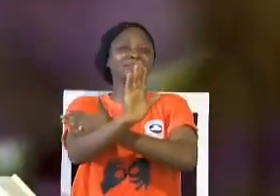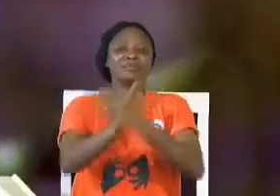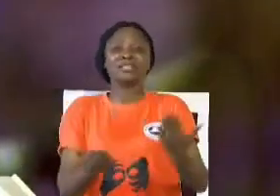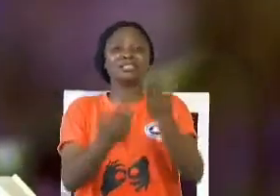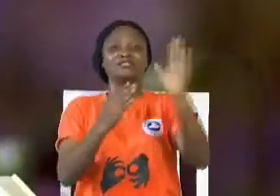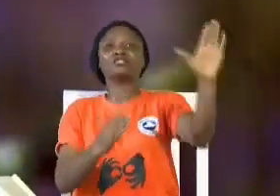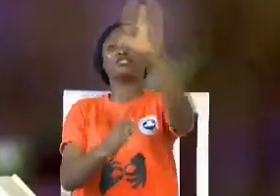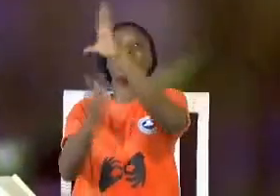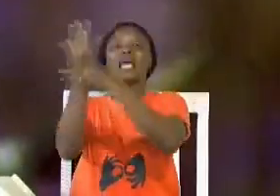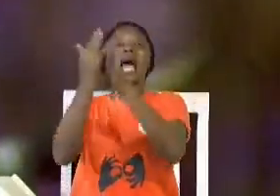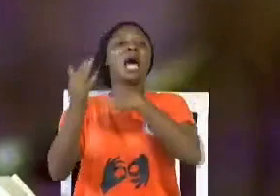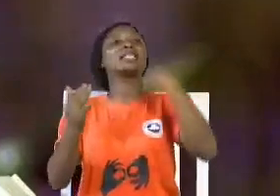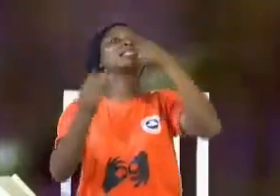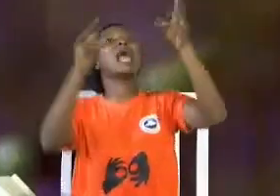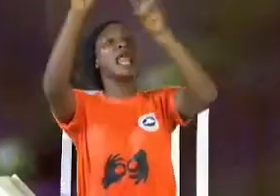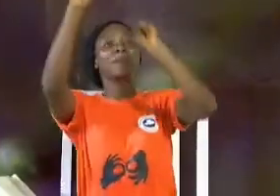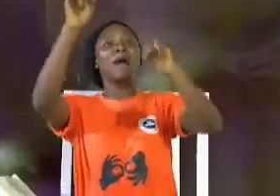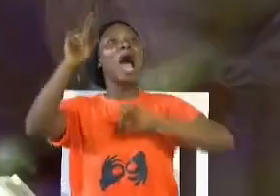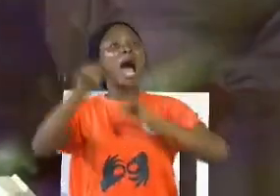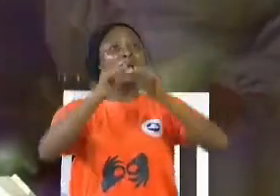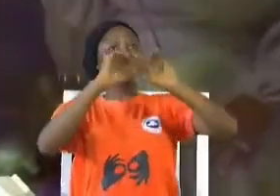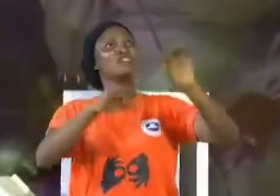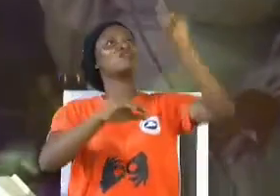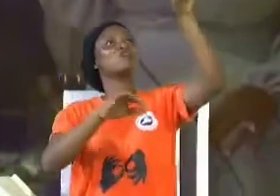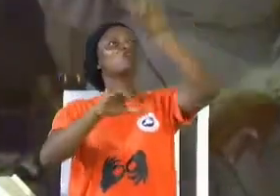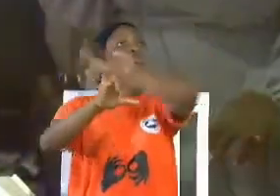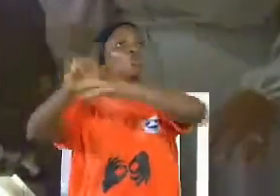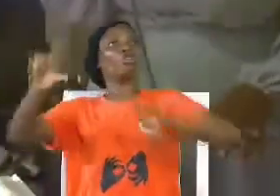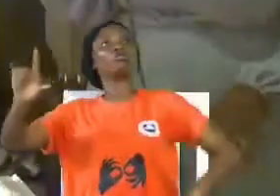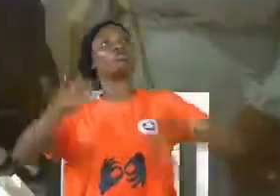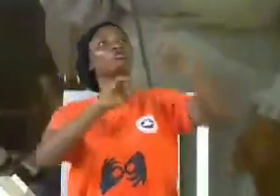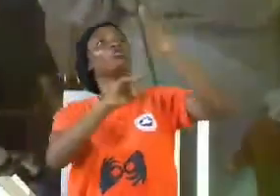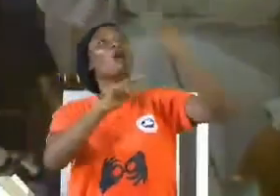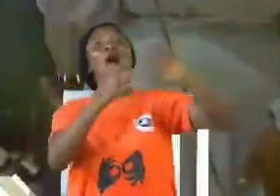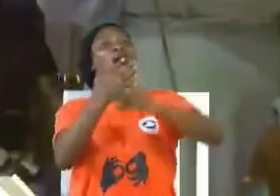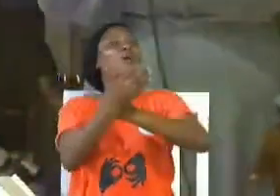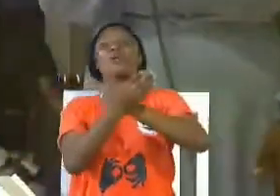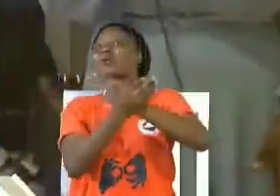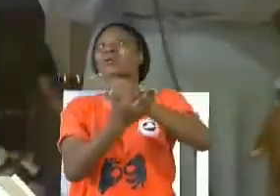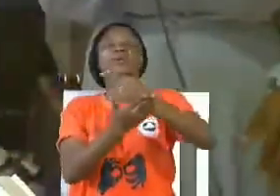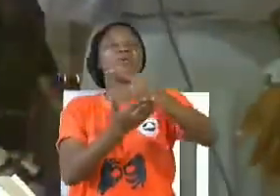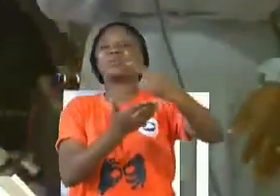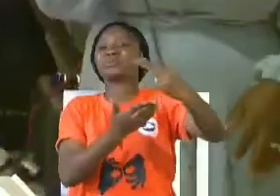Lift your hands and tell him, I bless you, Lord, you are